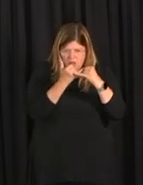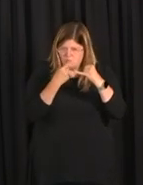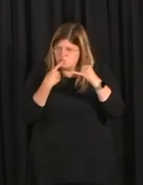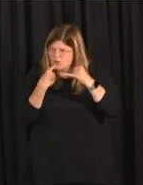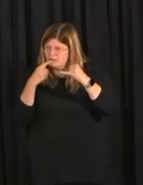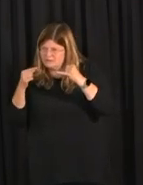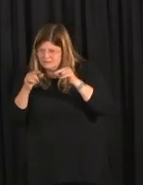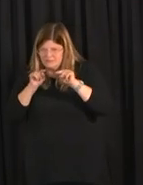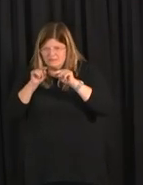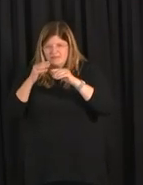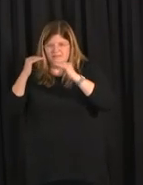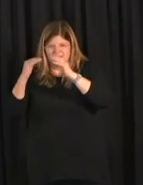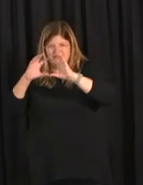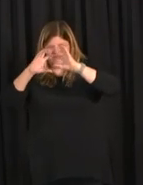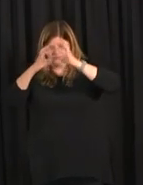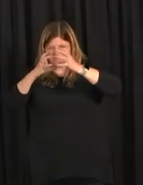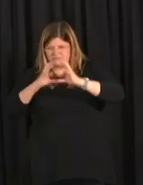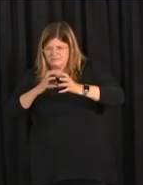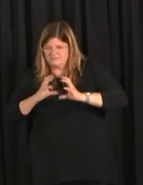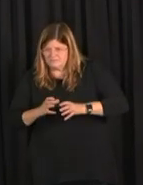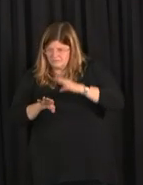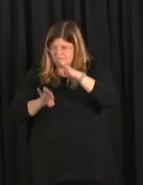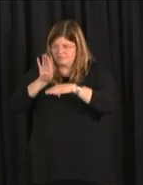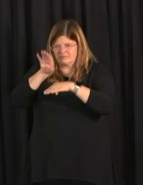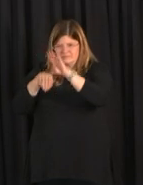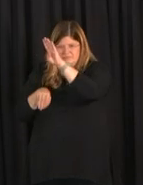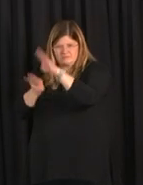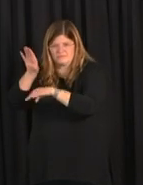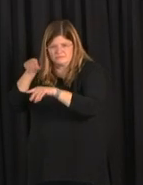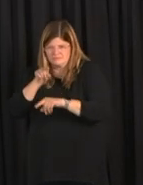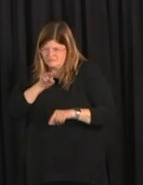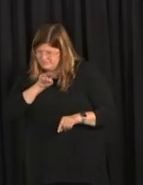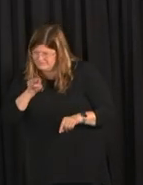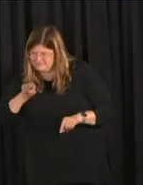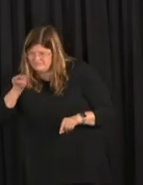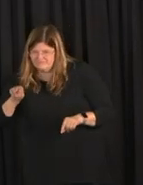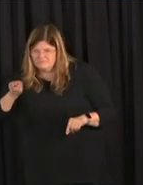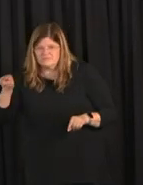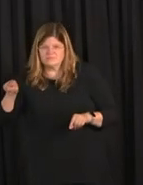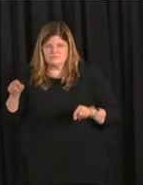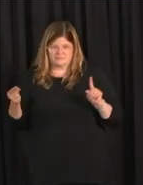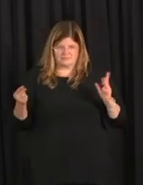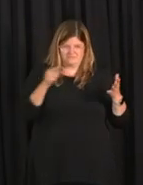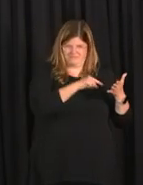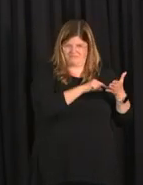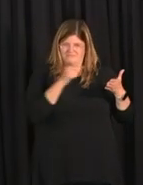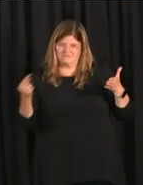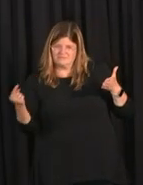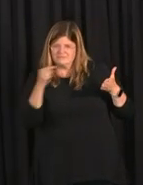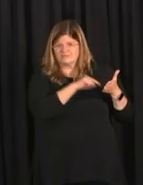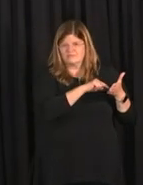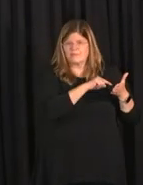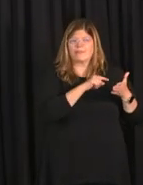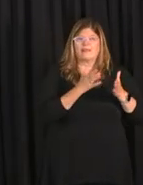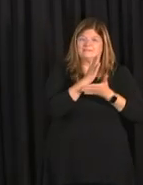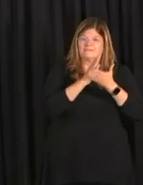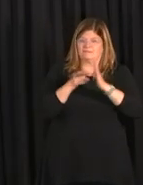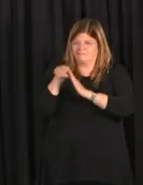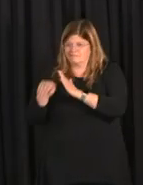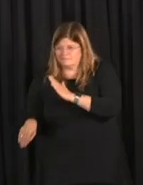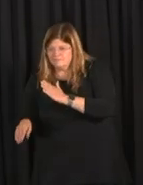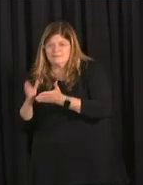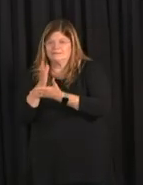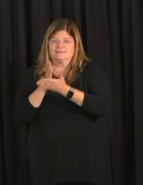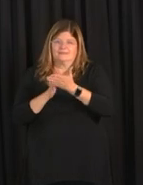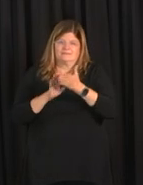of those, to see if Okay. it's going up, if it's going down, if it's moving in the right direction. Some things should trend upward, some things should trend downward. And